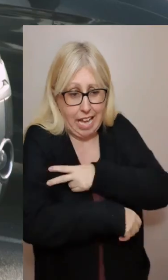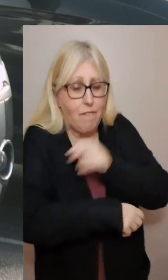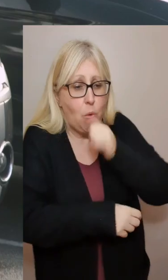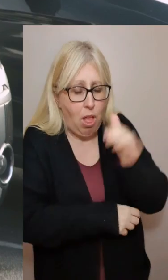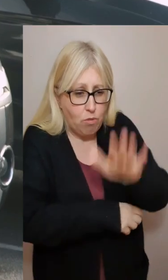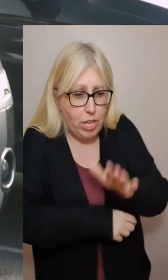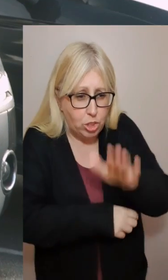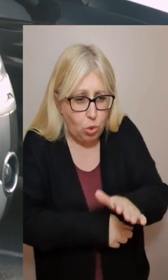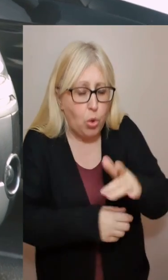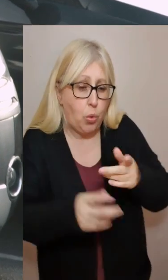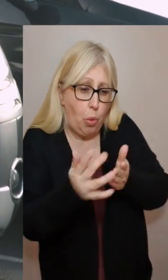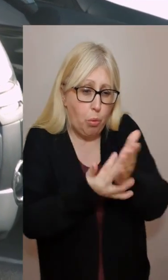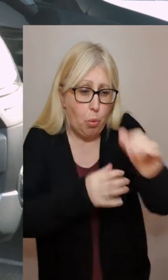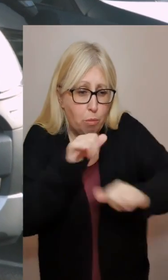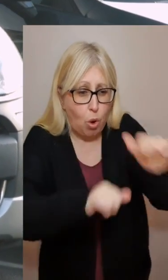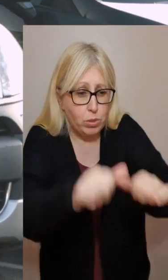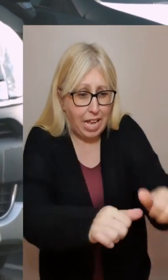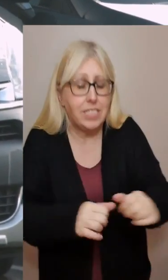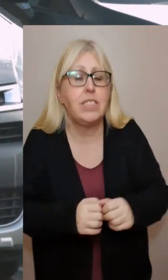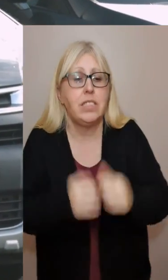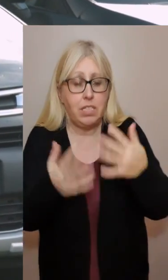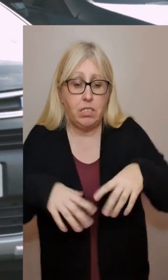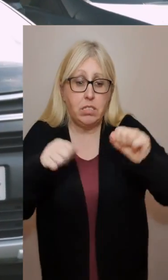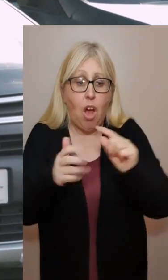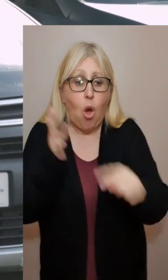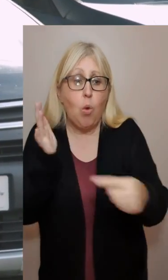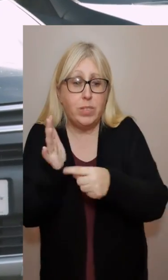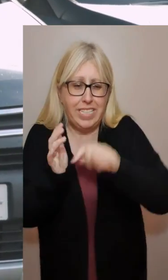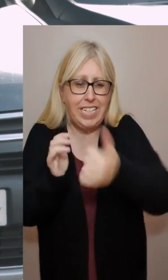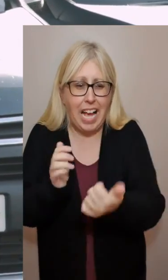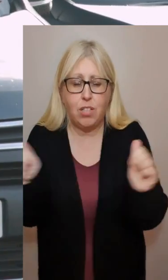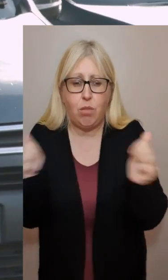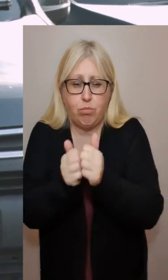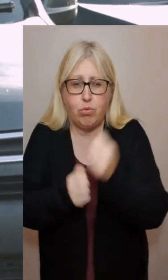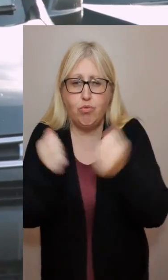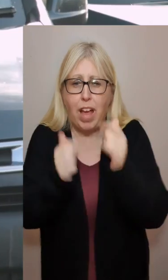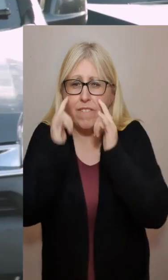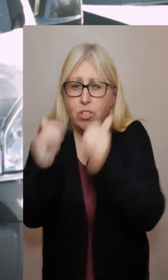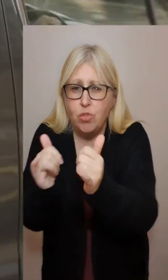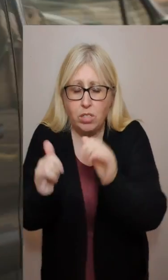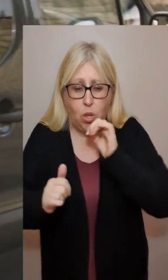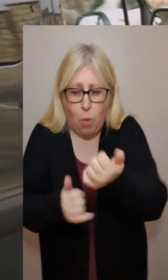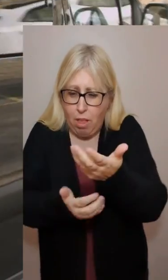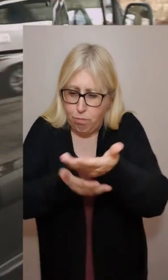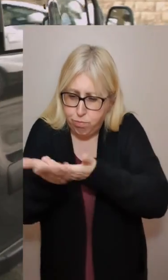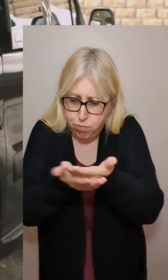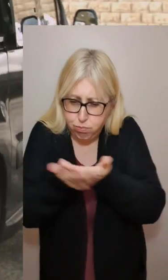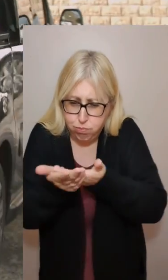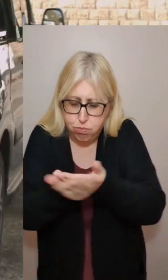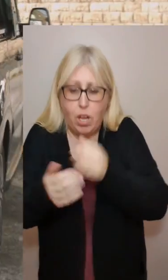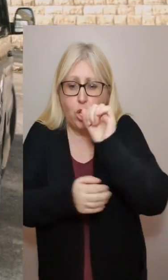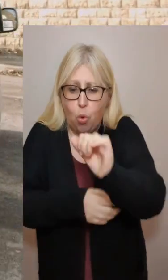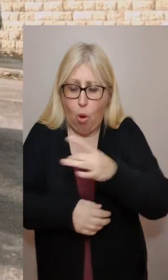To begin, an occupational therapist and an approved driving instructor will discuss your medical condition and how it affects your